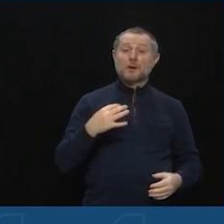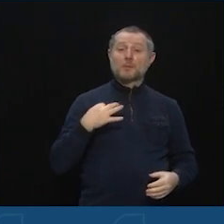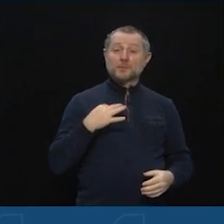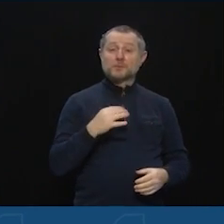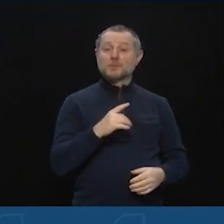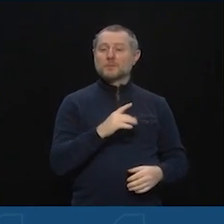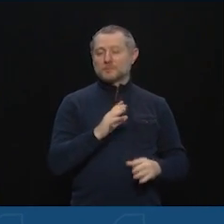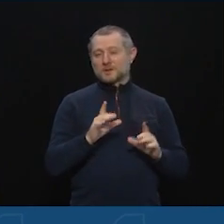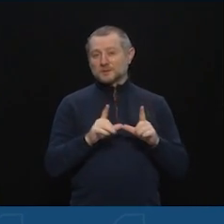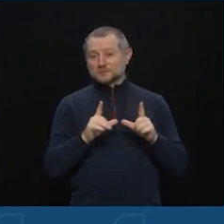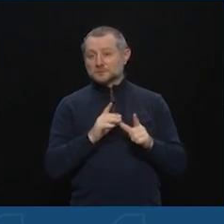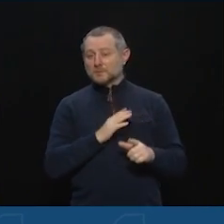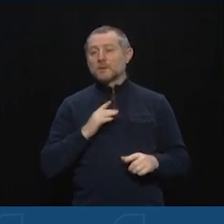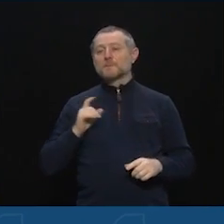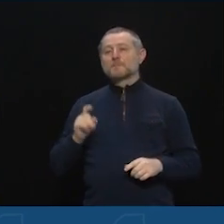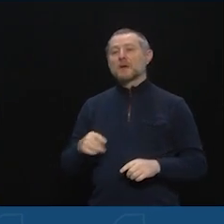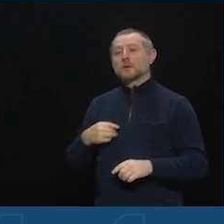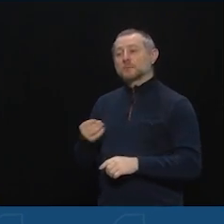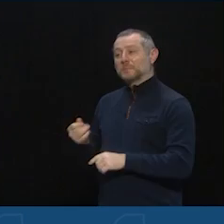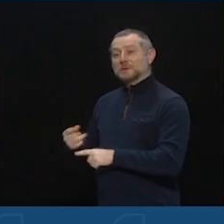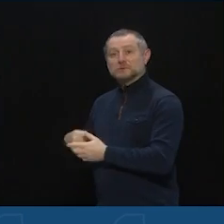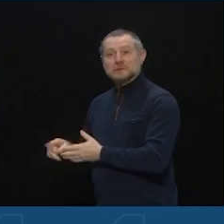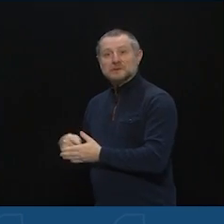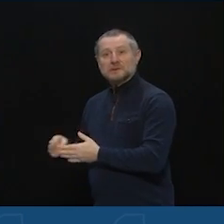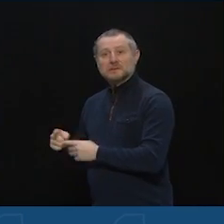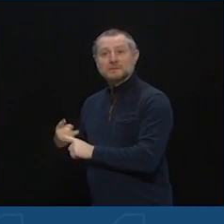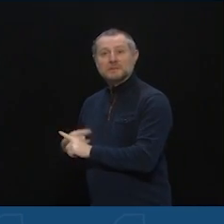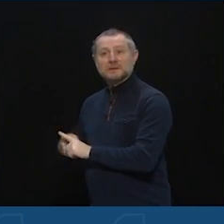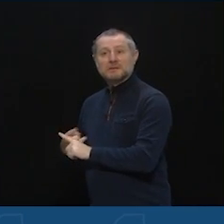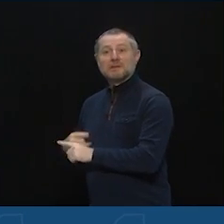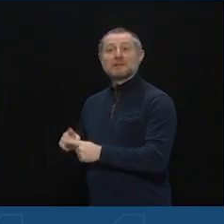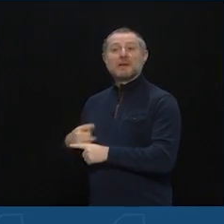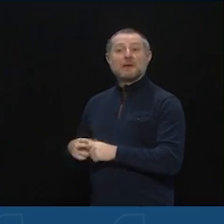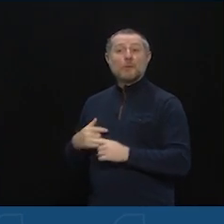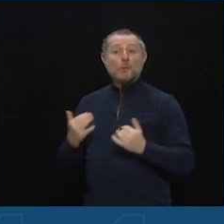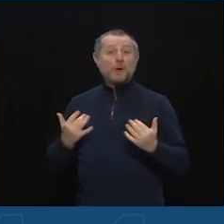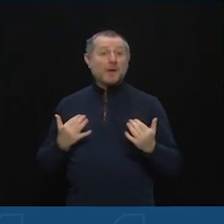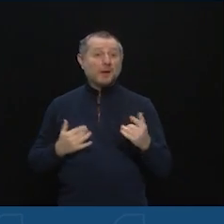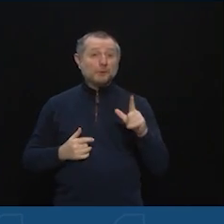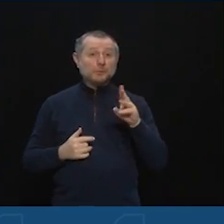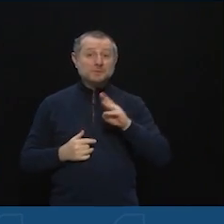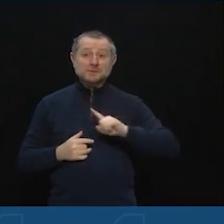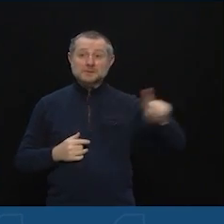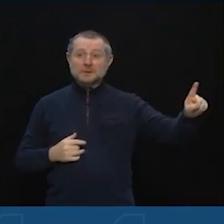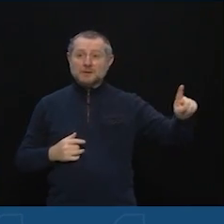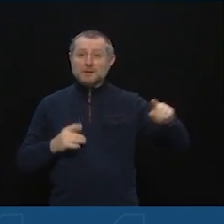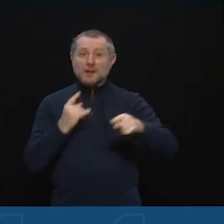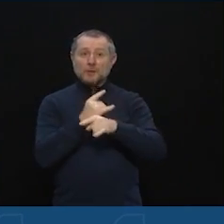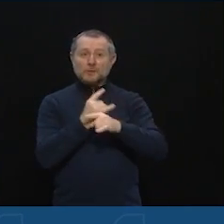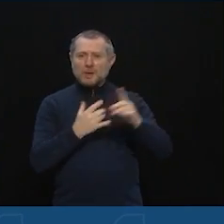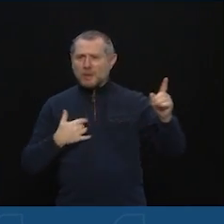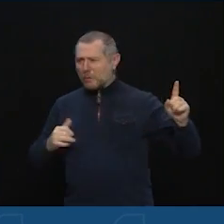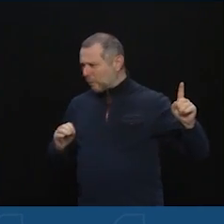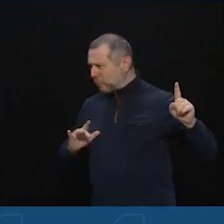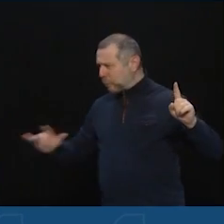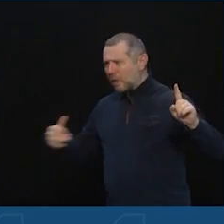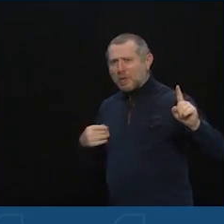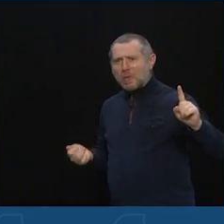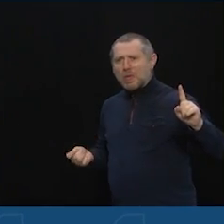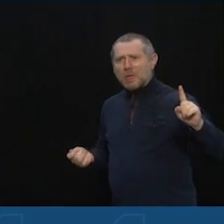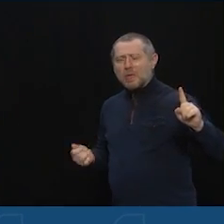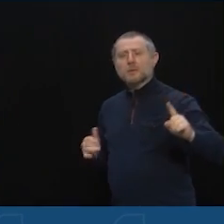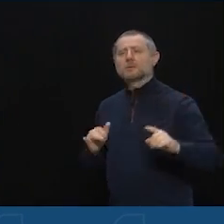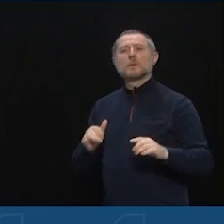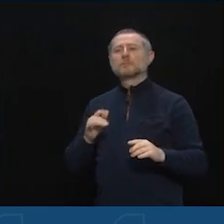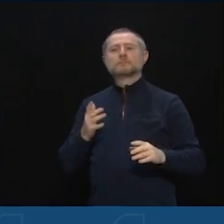paying rent in most instances at that time, then for the 26 weeks after that. This is going to allow revenues to come in significantly